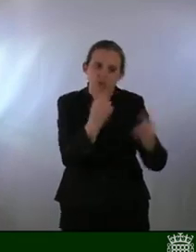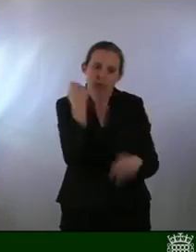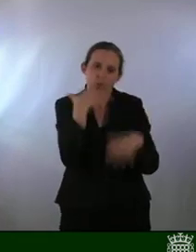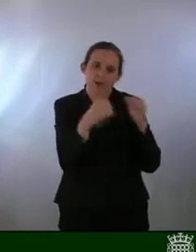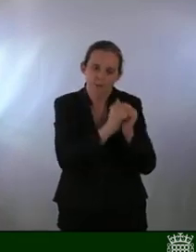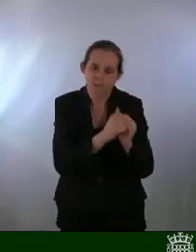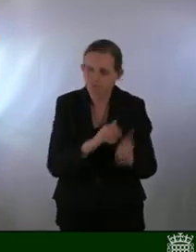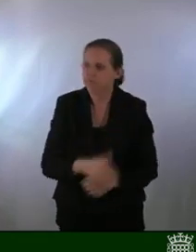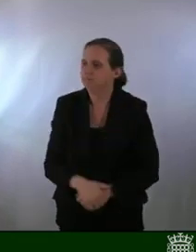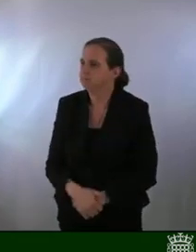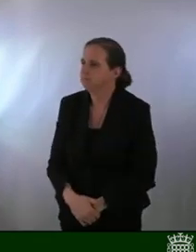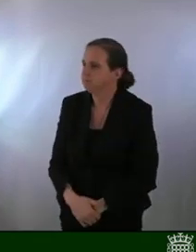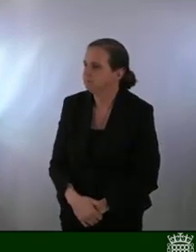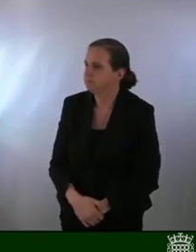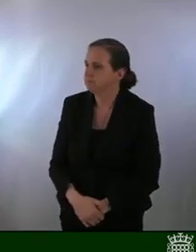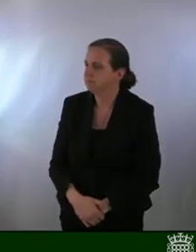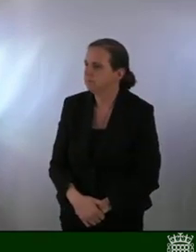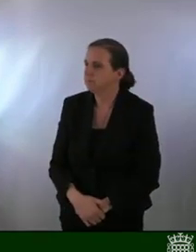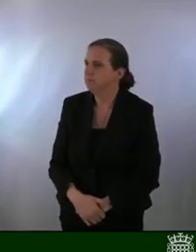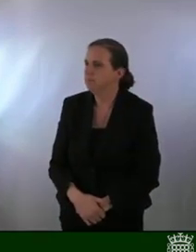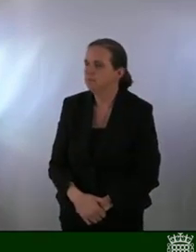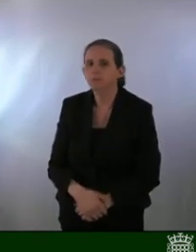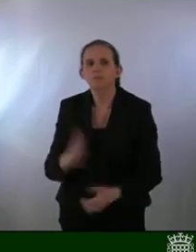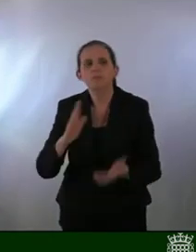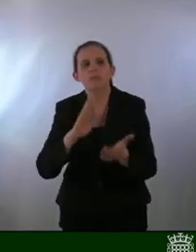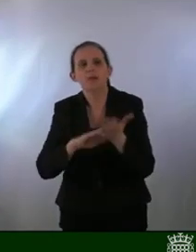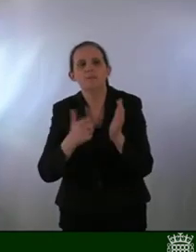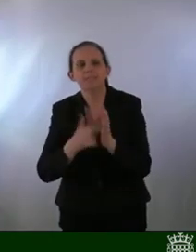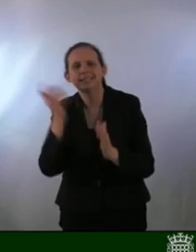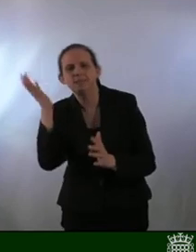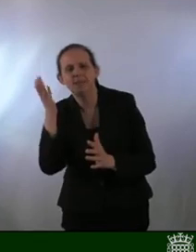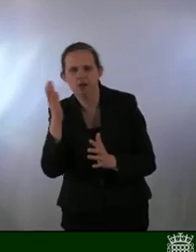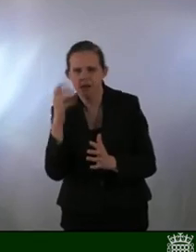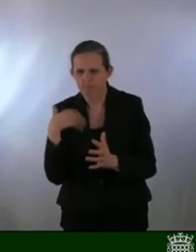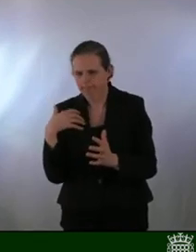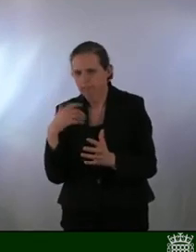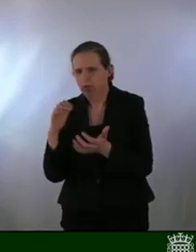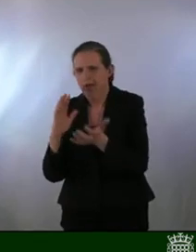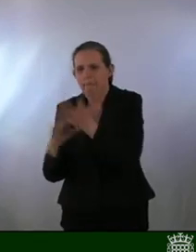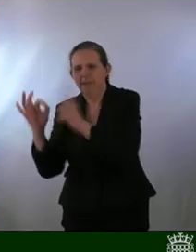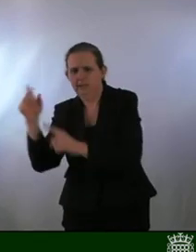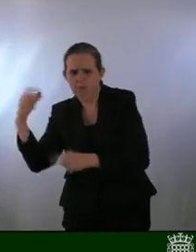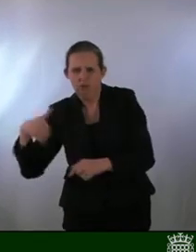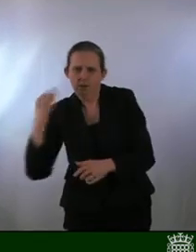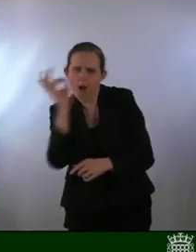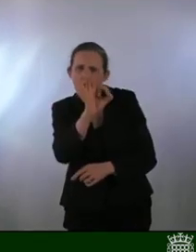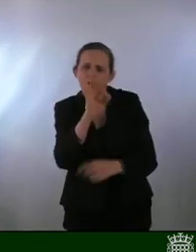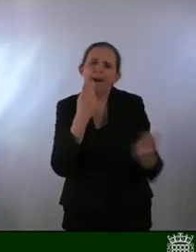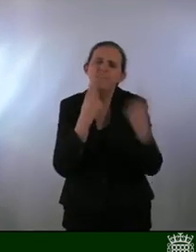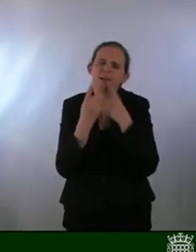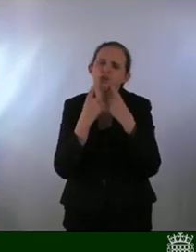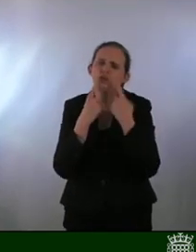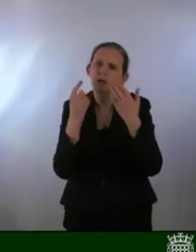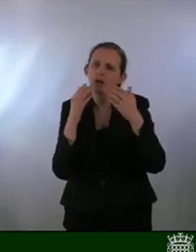Hines. Mr. Speaker, my honourable friend from Folkestone talked about the importance of information consistency. But some constituents are